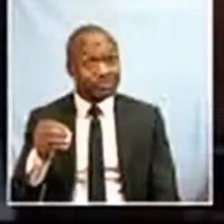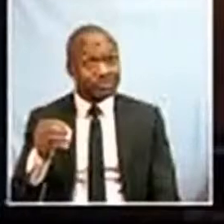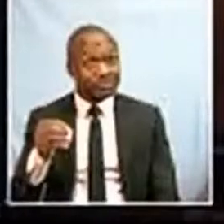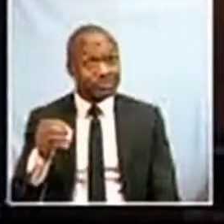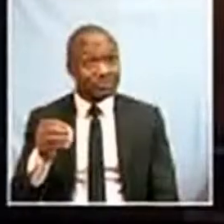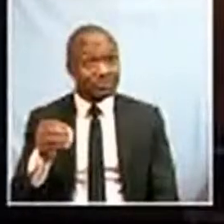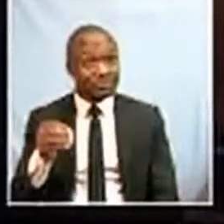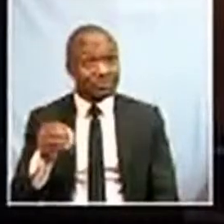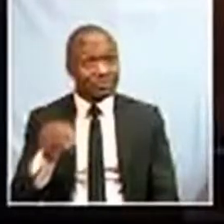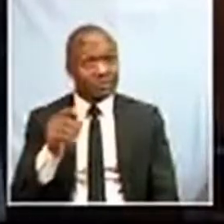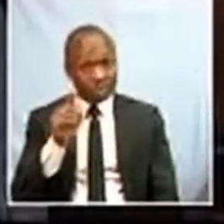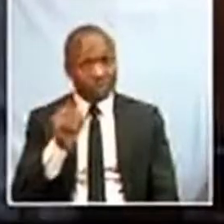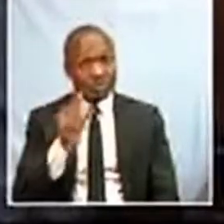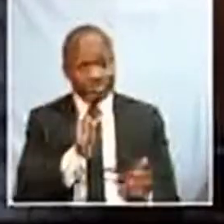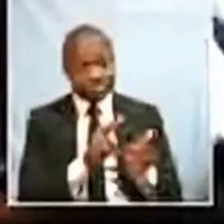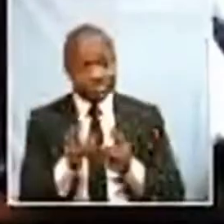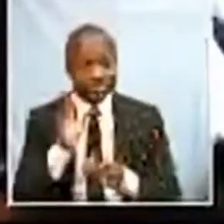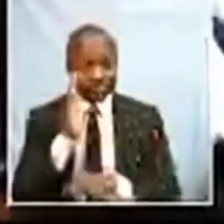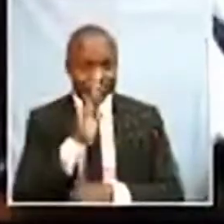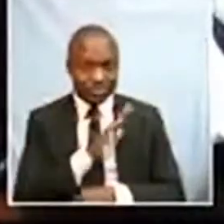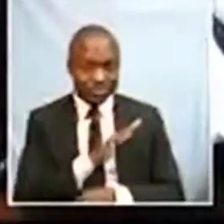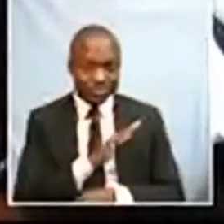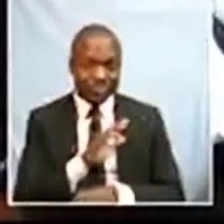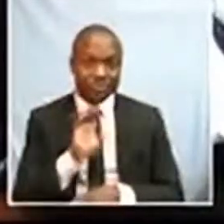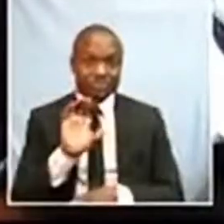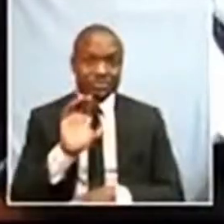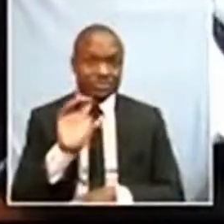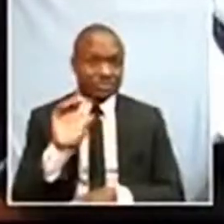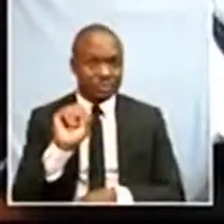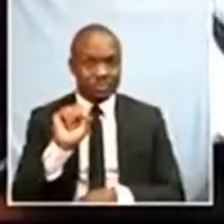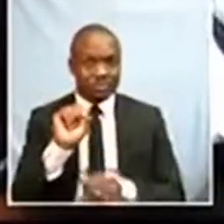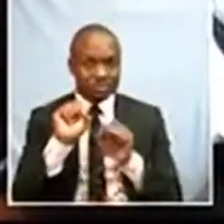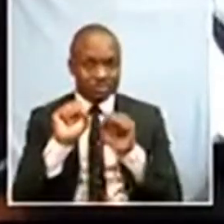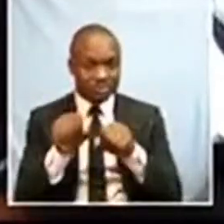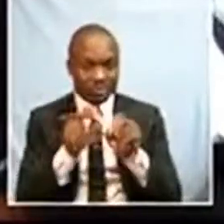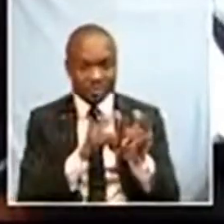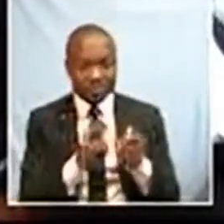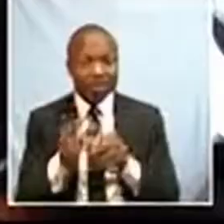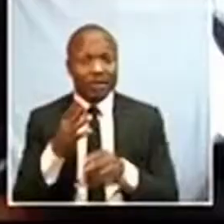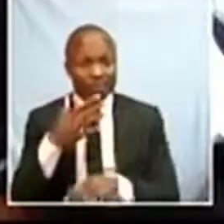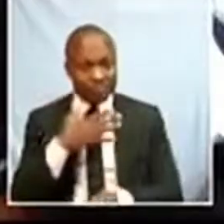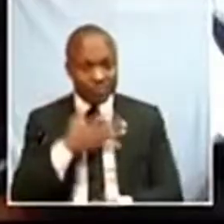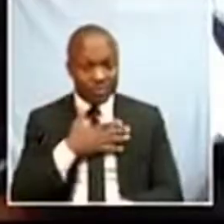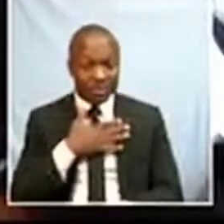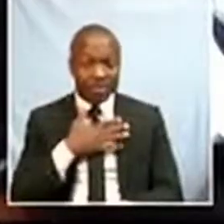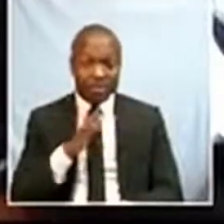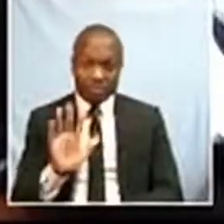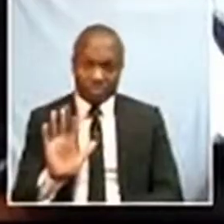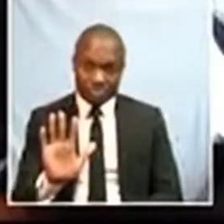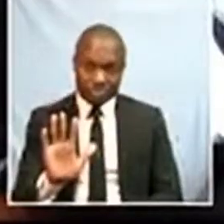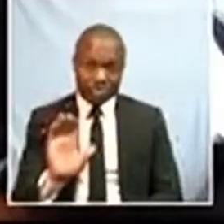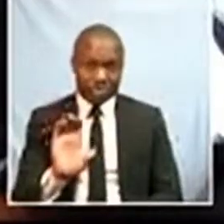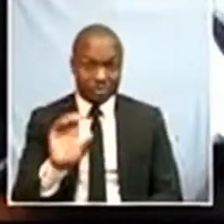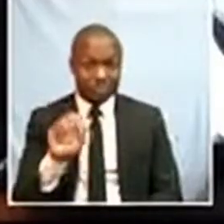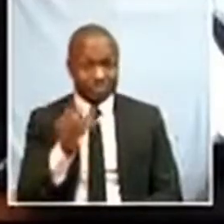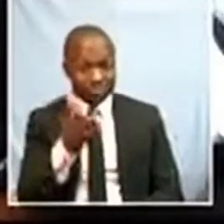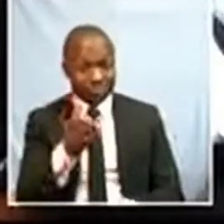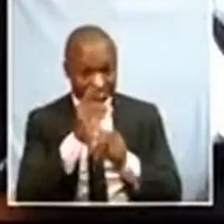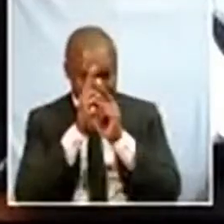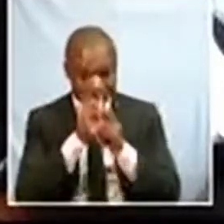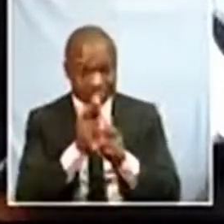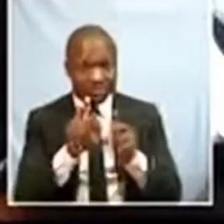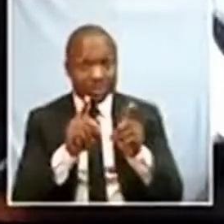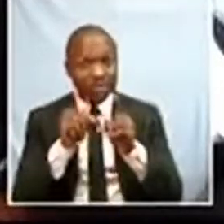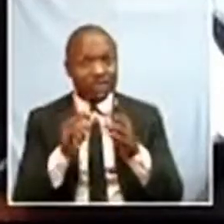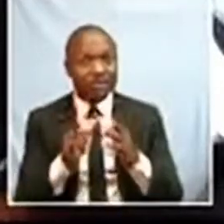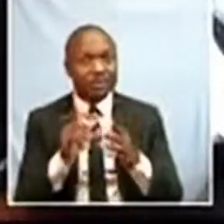I know you have answered. Yes, yes, you may respond. Yes, My Chair. question, Just hold on, yes, yes, yes. Director